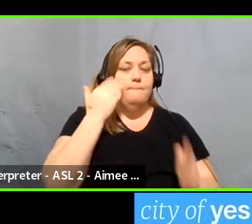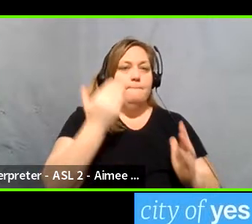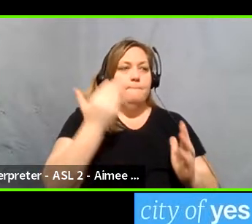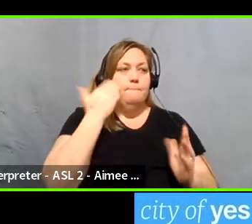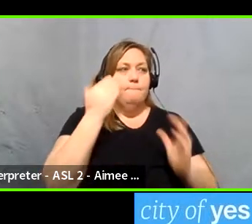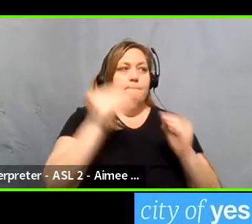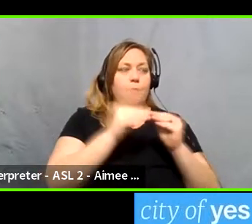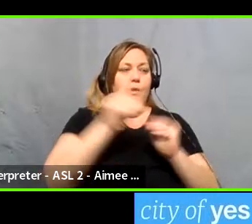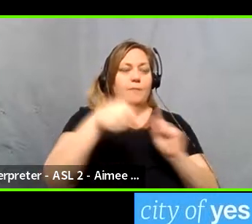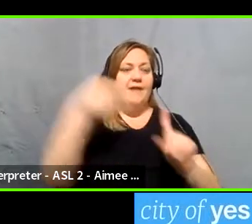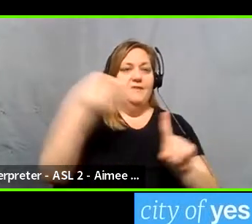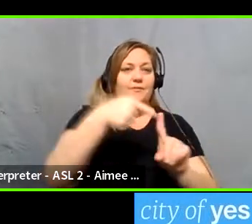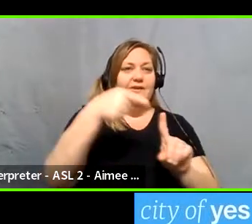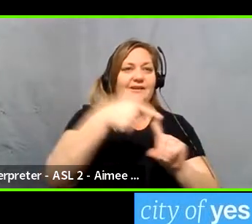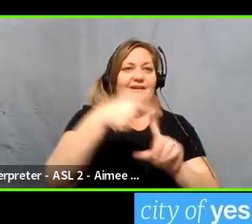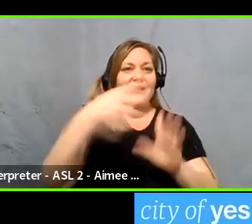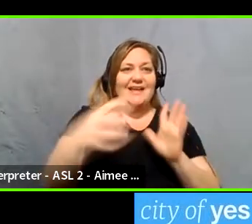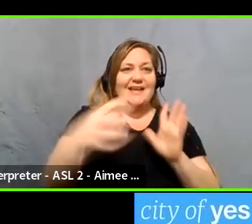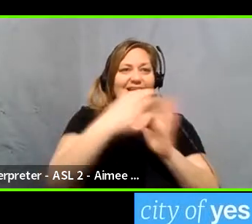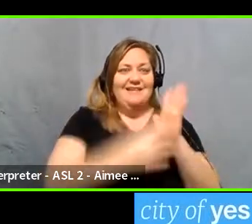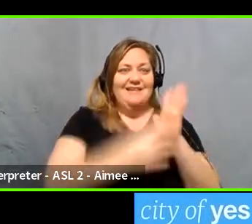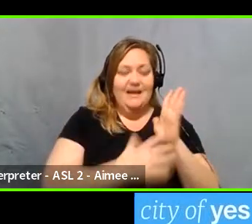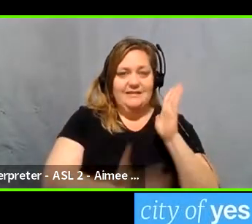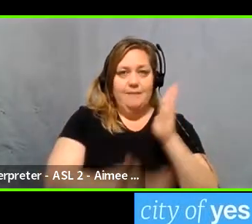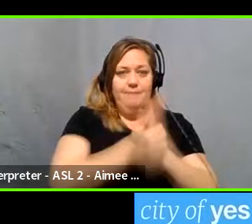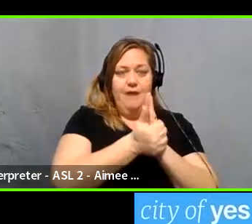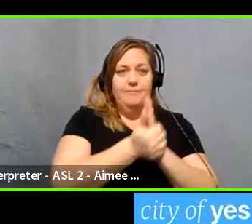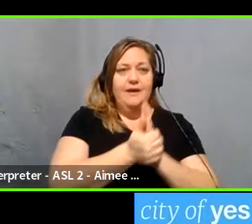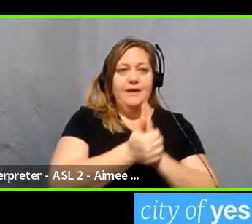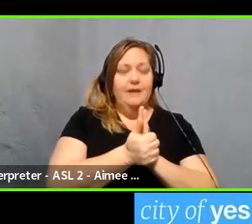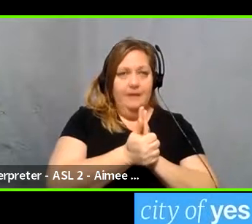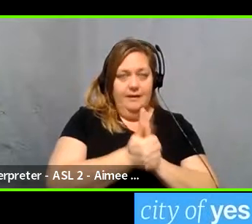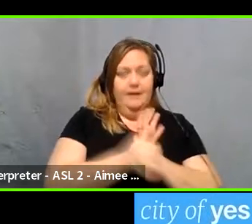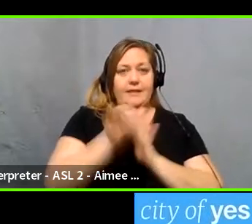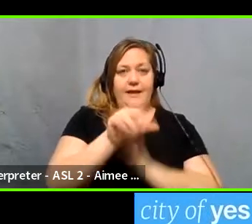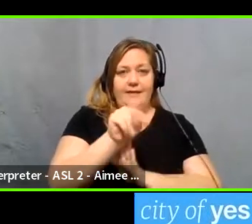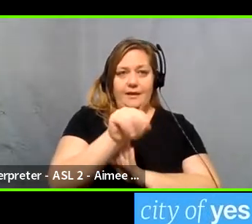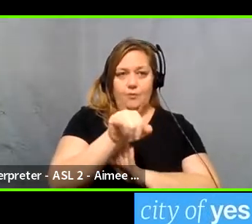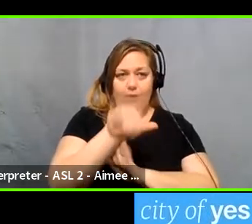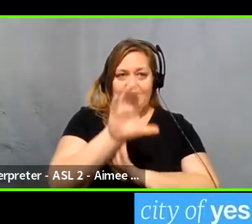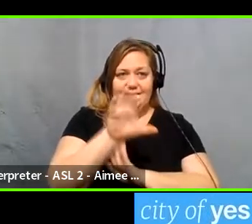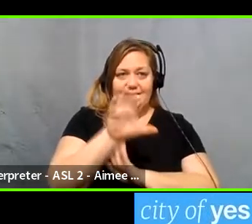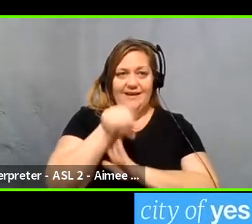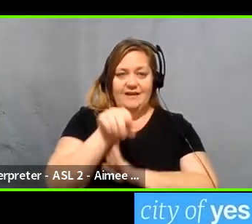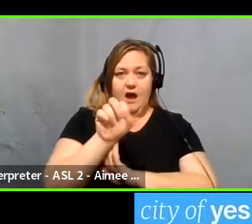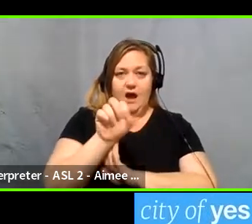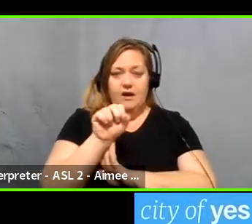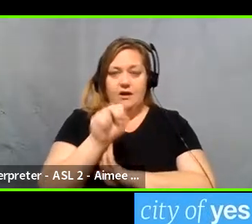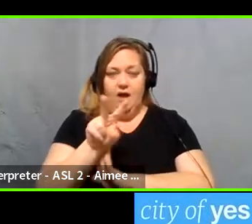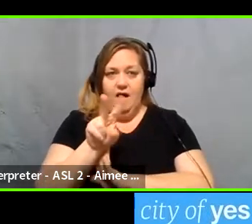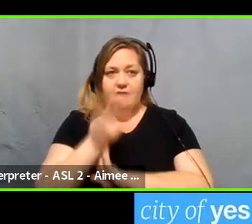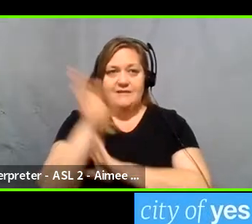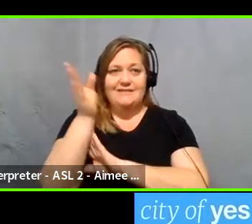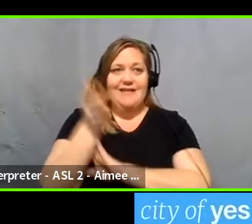housing text amendment, and that is nyc.gov slash